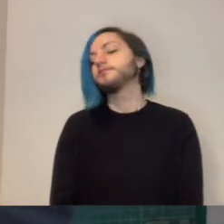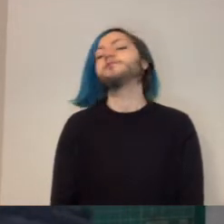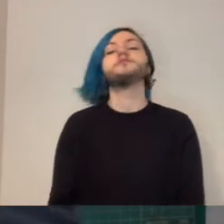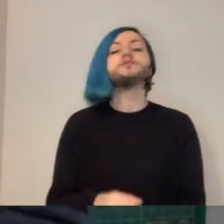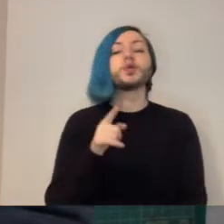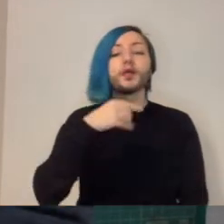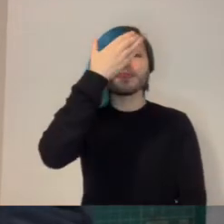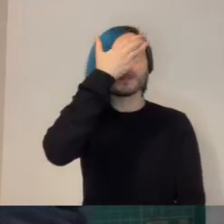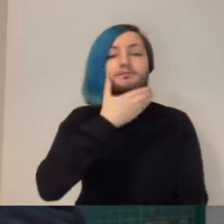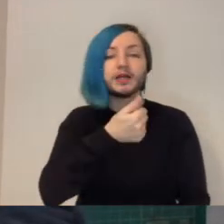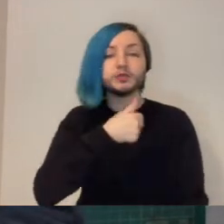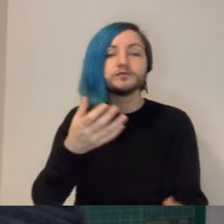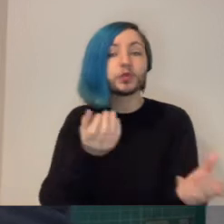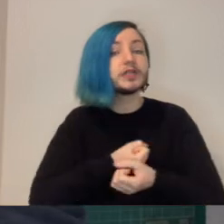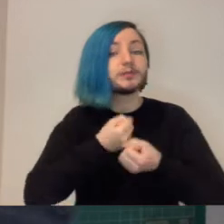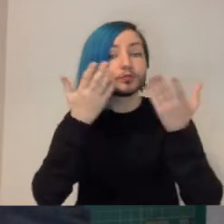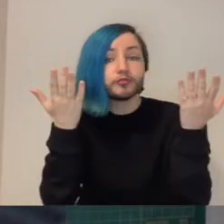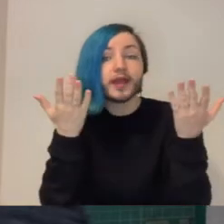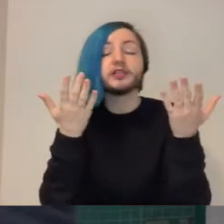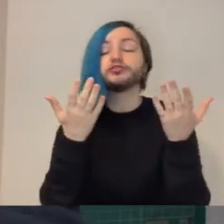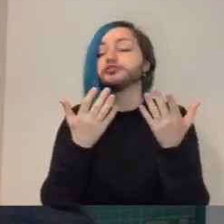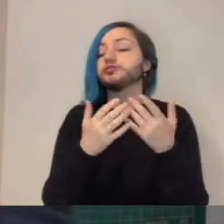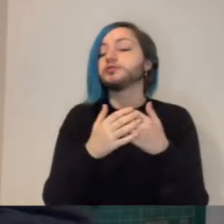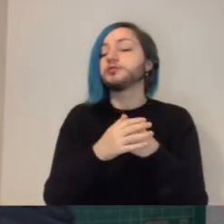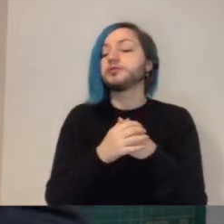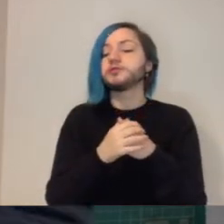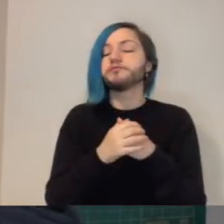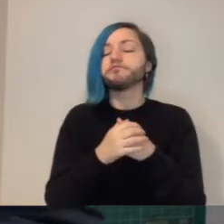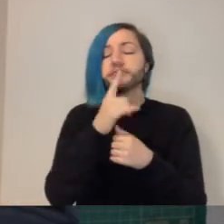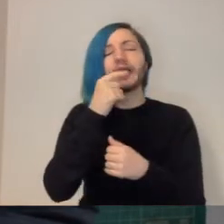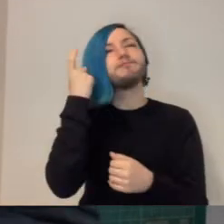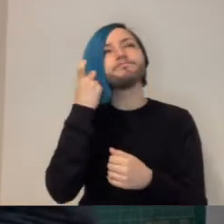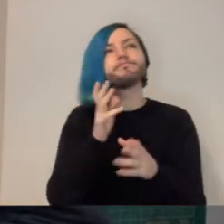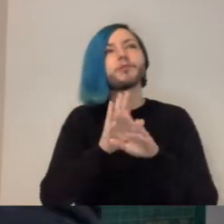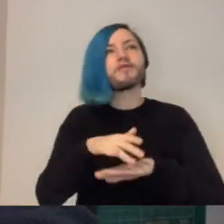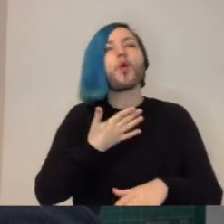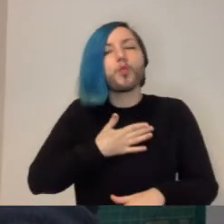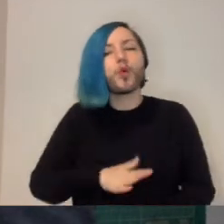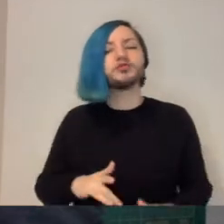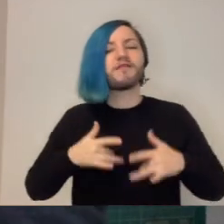And when using these masks kind of as inspiration in terms of how you would like to feel,